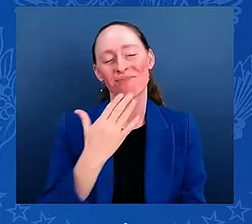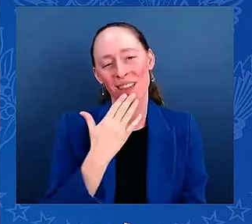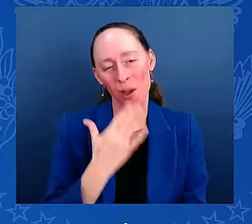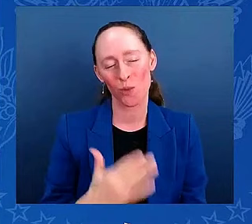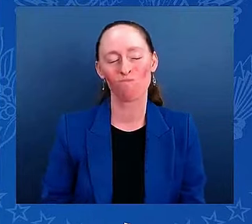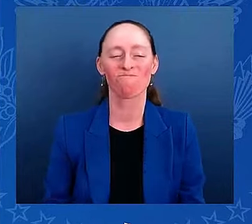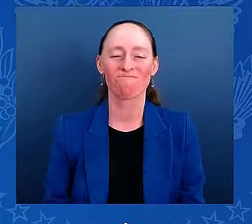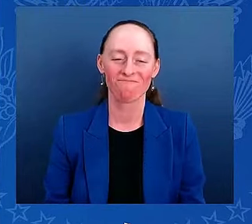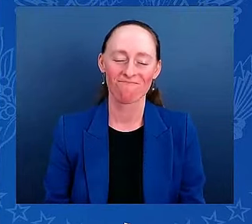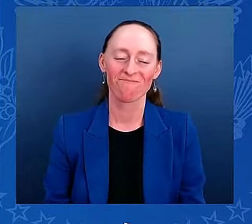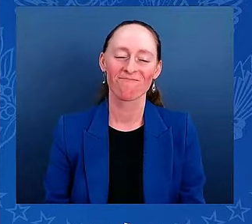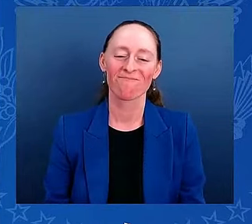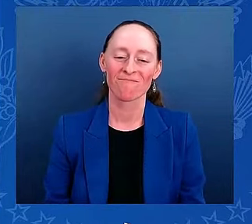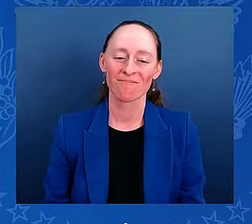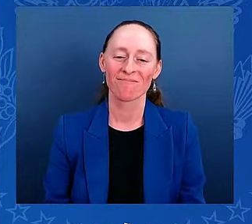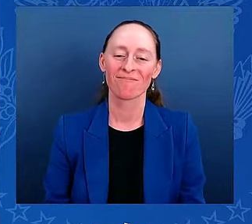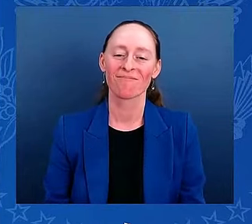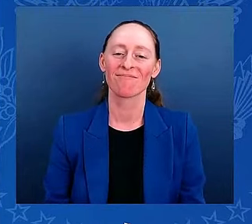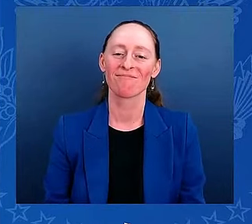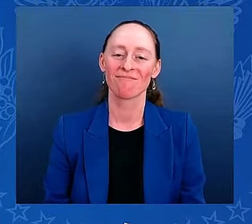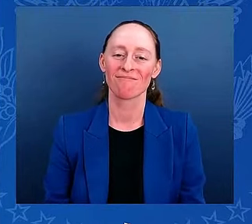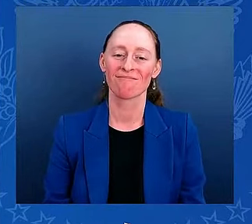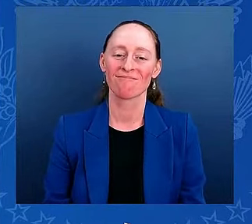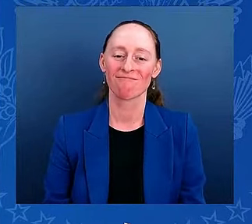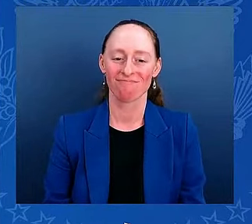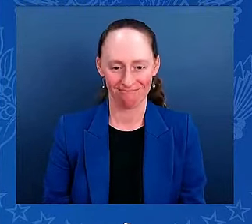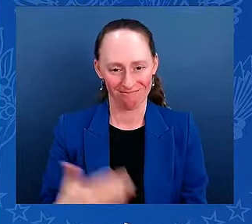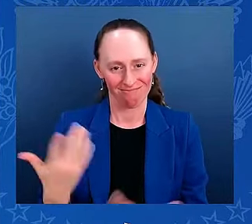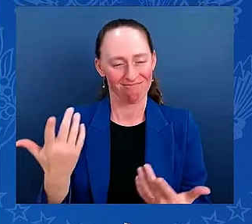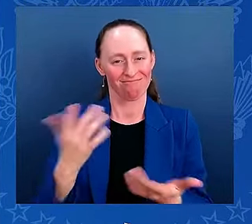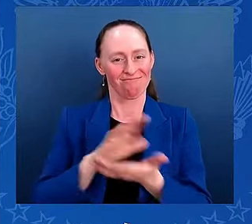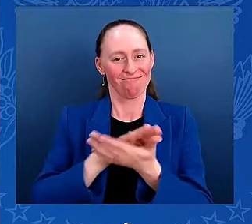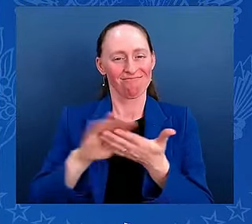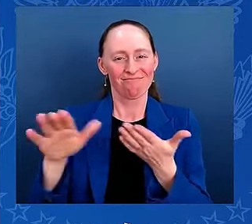Good to see this cabinet and the staff together here.